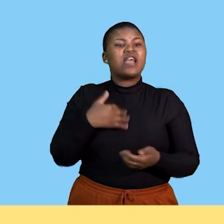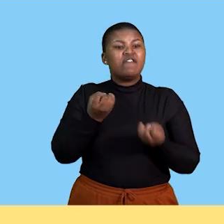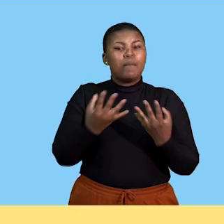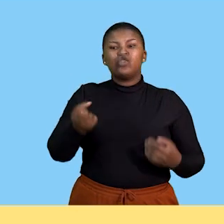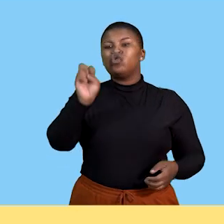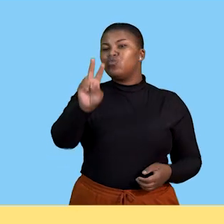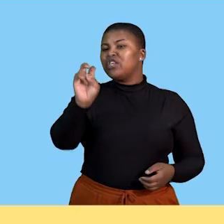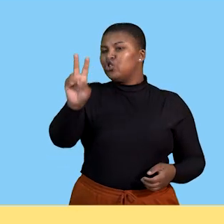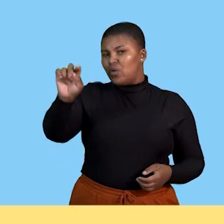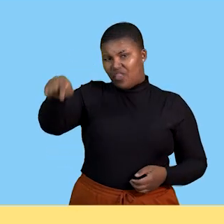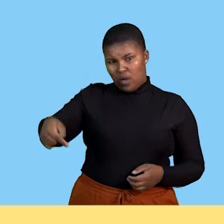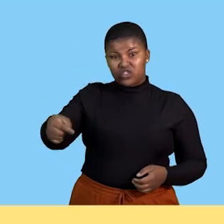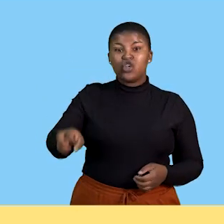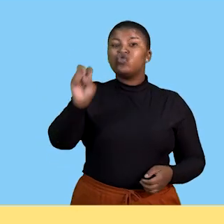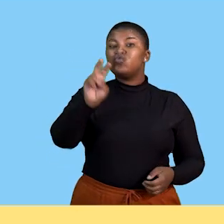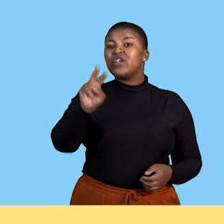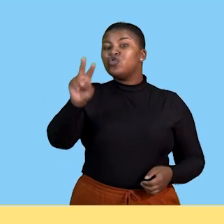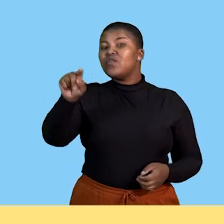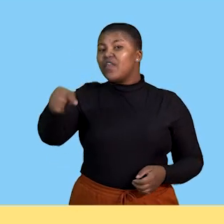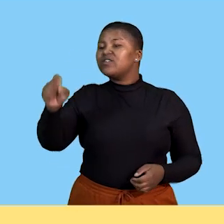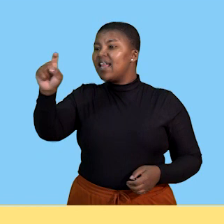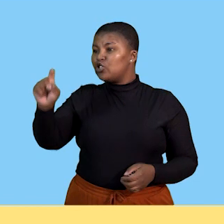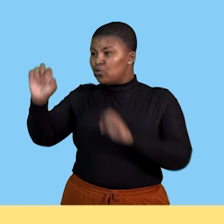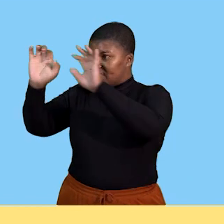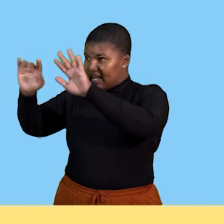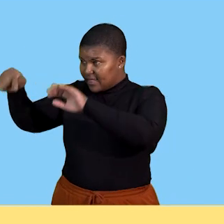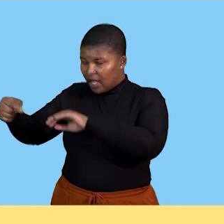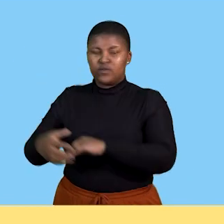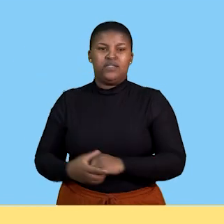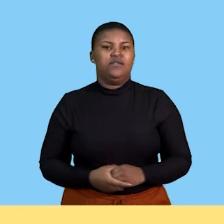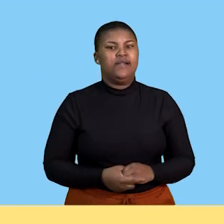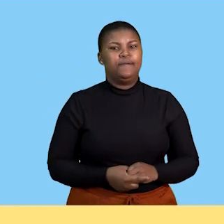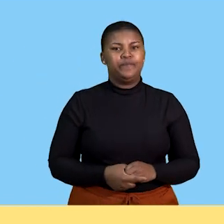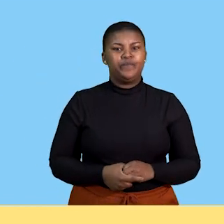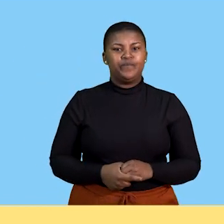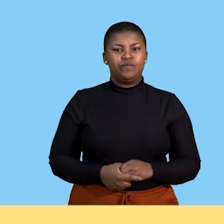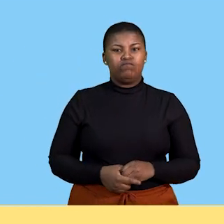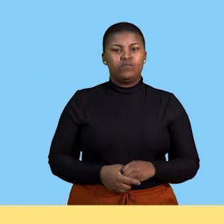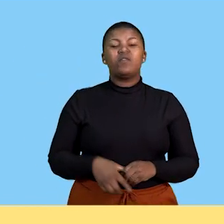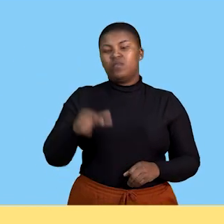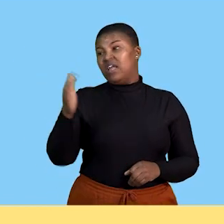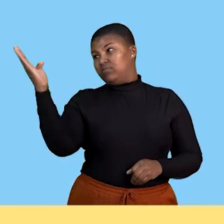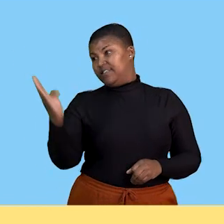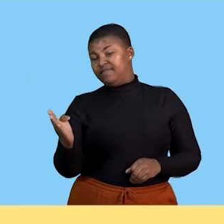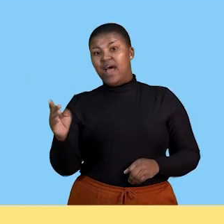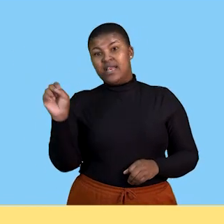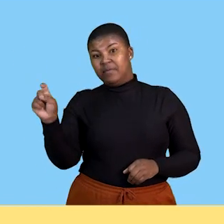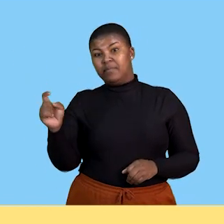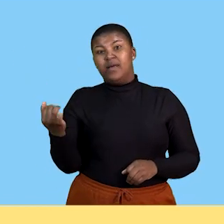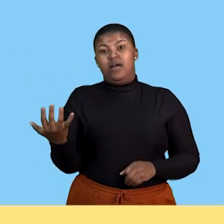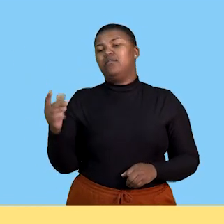formula says minus inventory. So I'll say 40,000 minus, my inventory